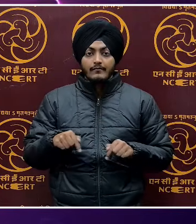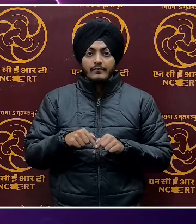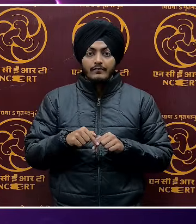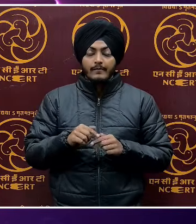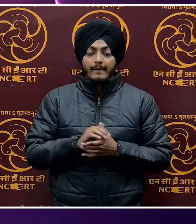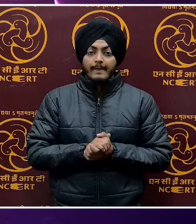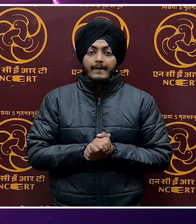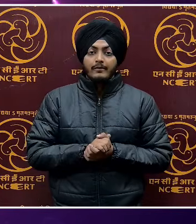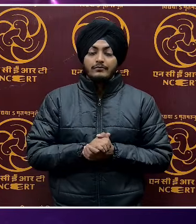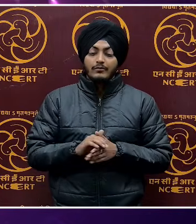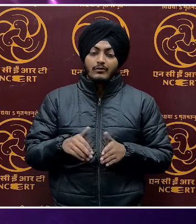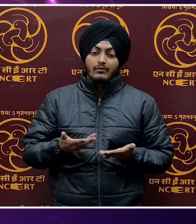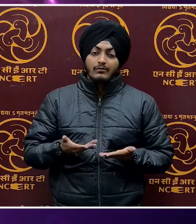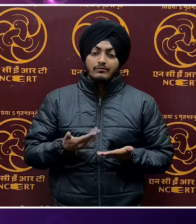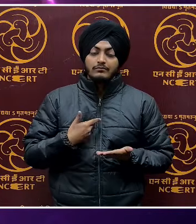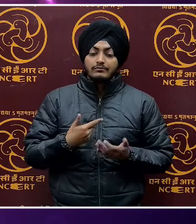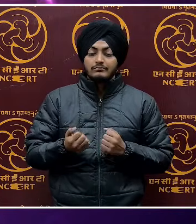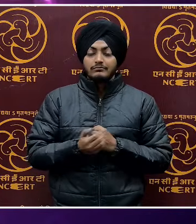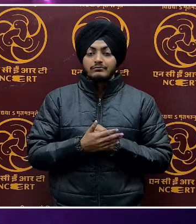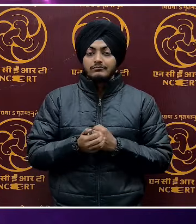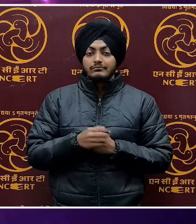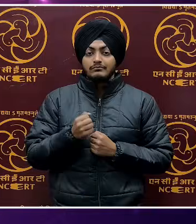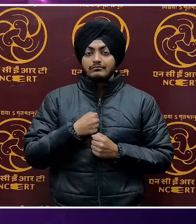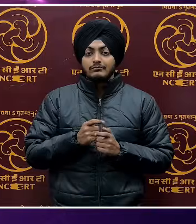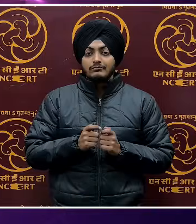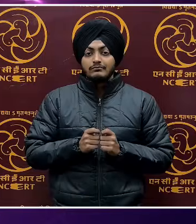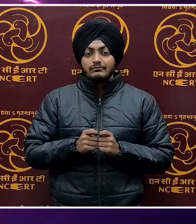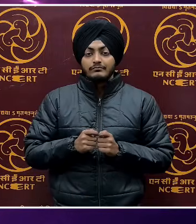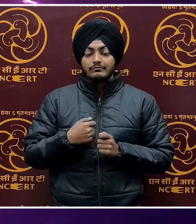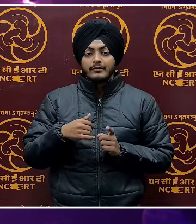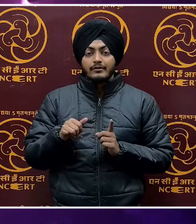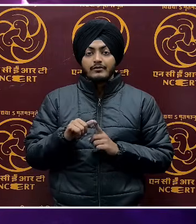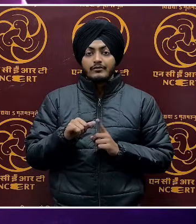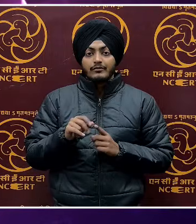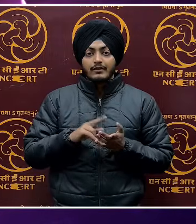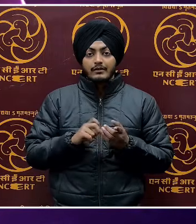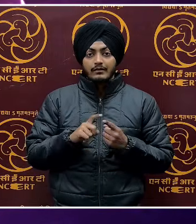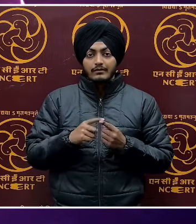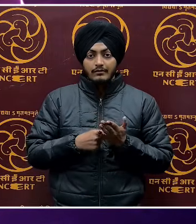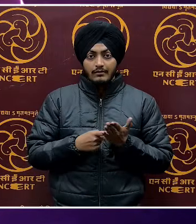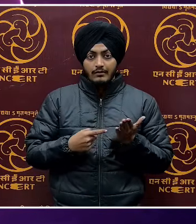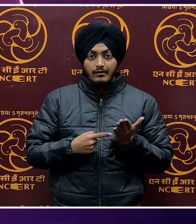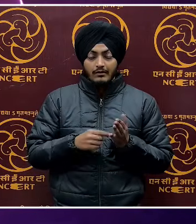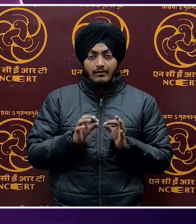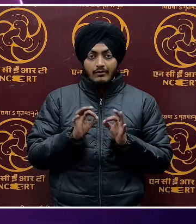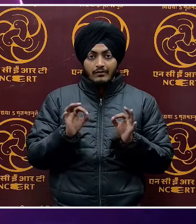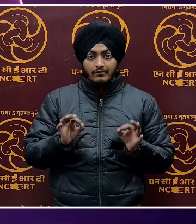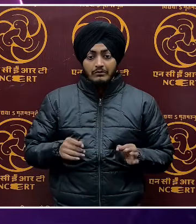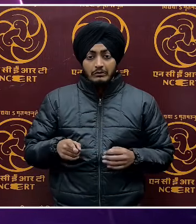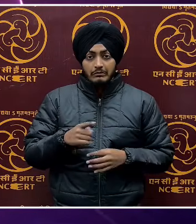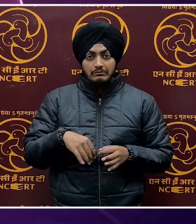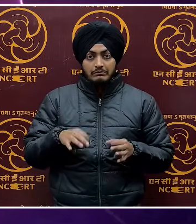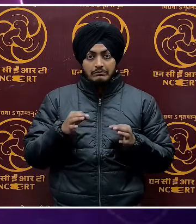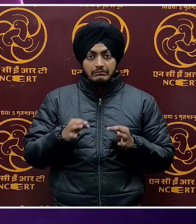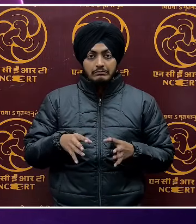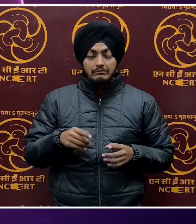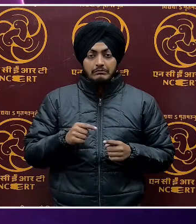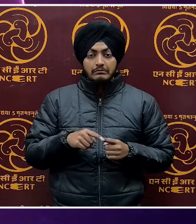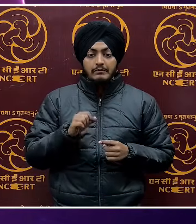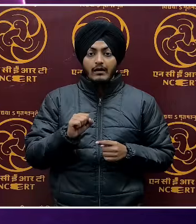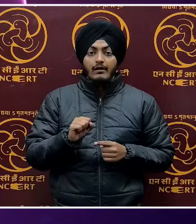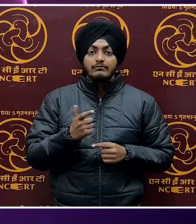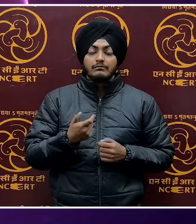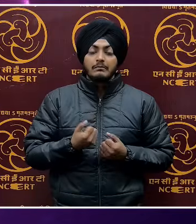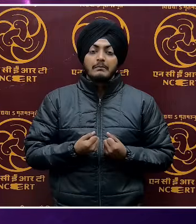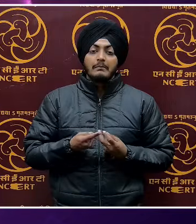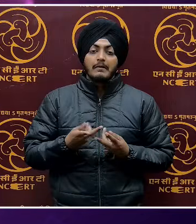tth.class2@ceit.nic.in. Also, you know that you are messaging us and texting us on our YouTube handle NCERT Official. So please make sure you keep doing that because there are a lot of